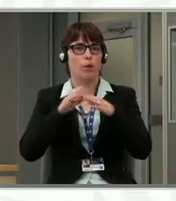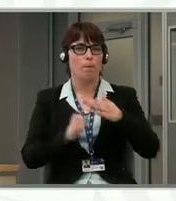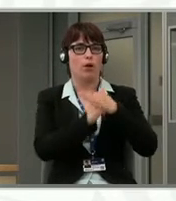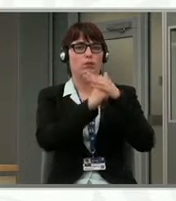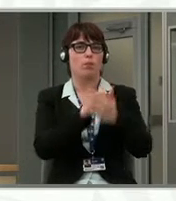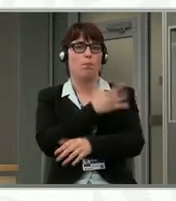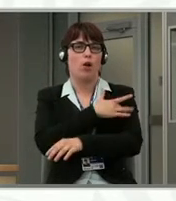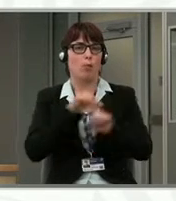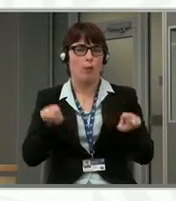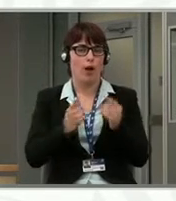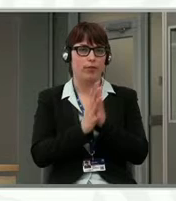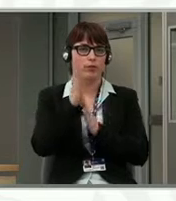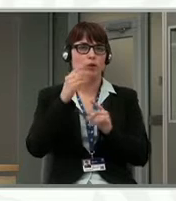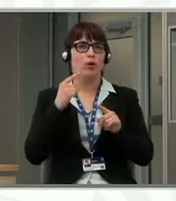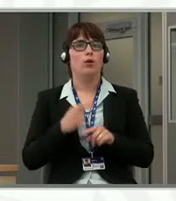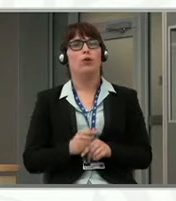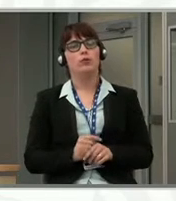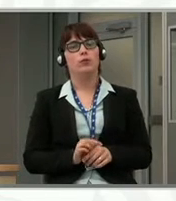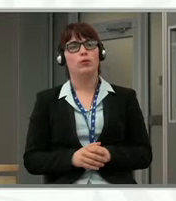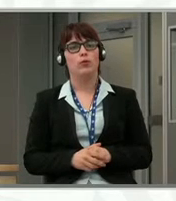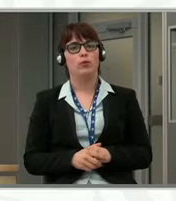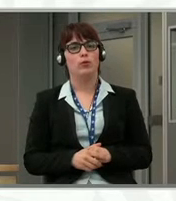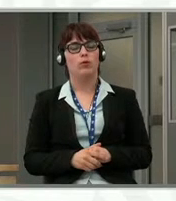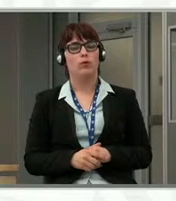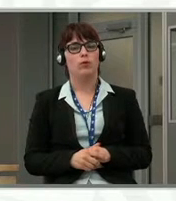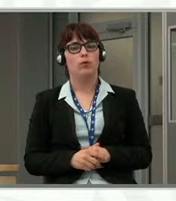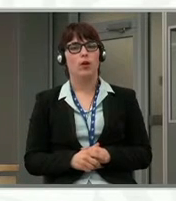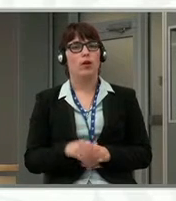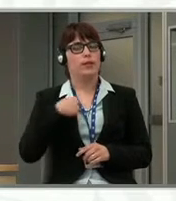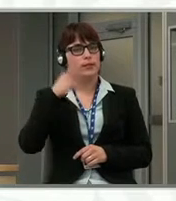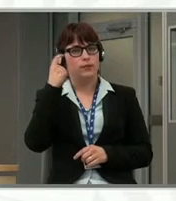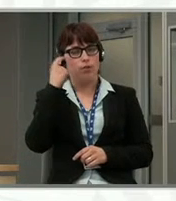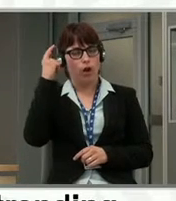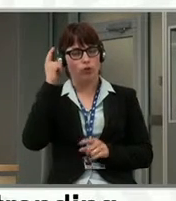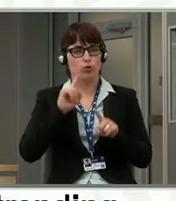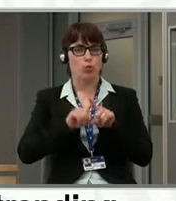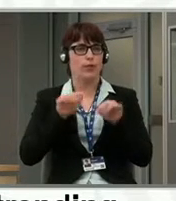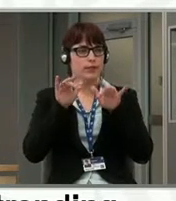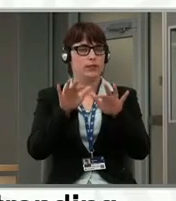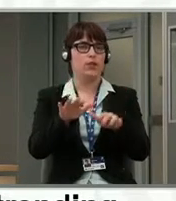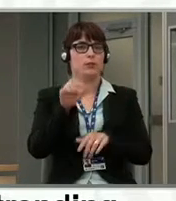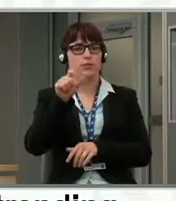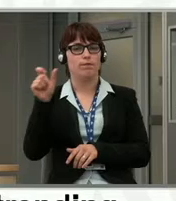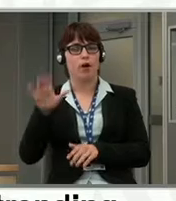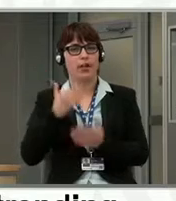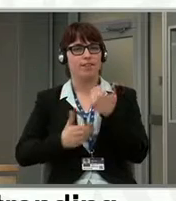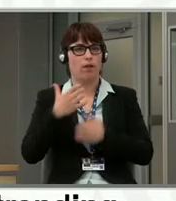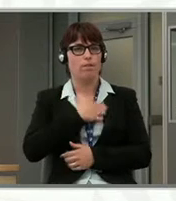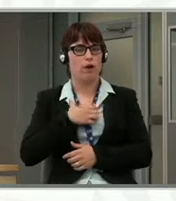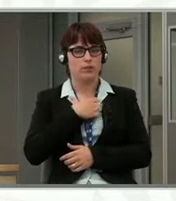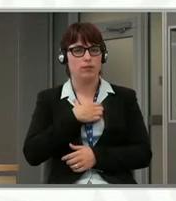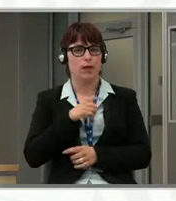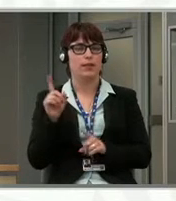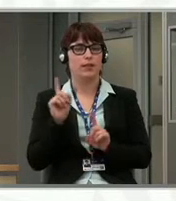are trending to the institutionalization, and we try to find a